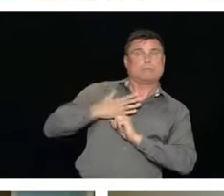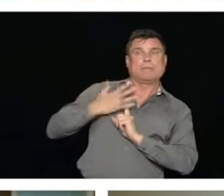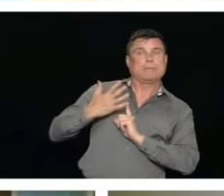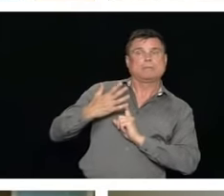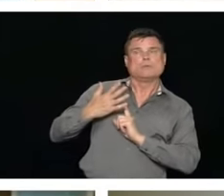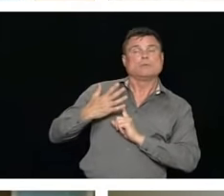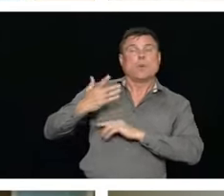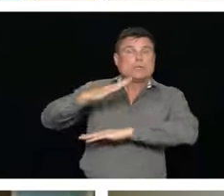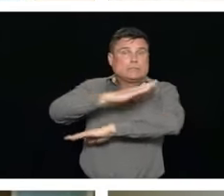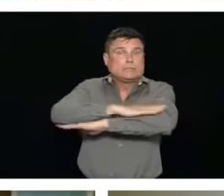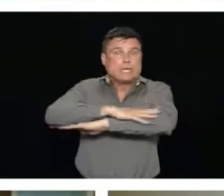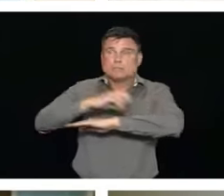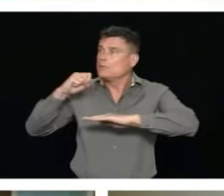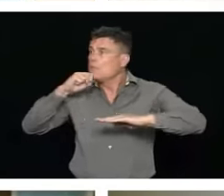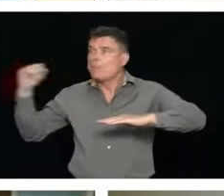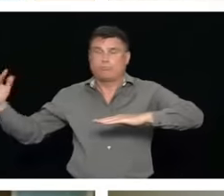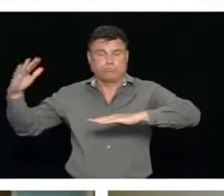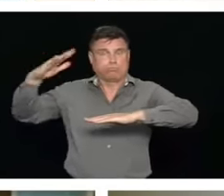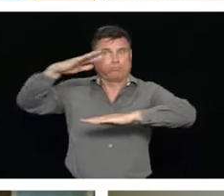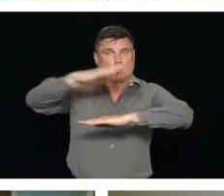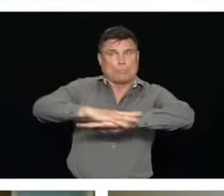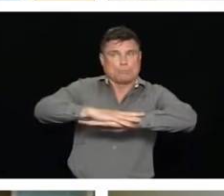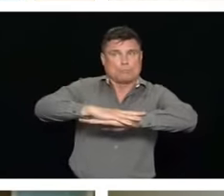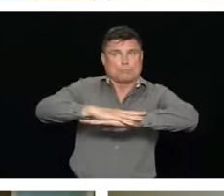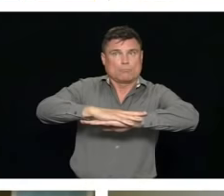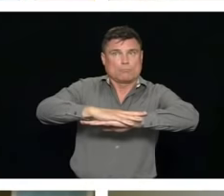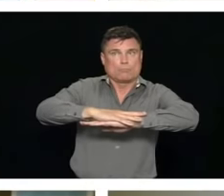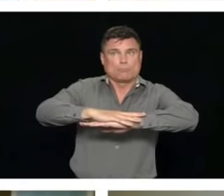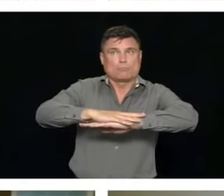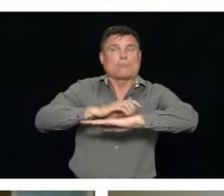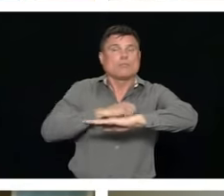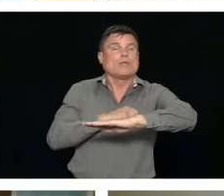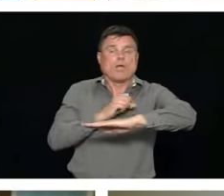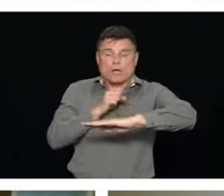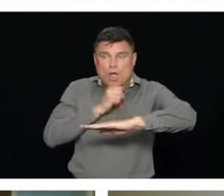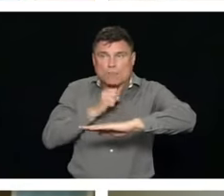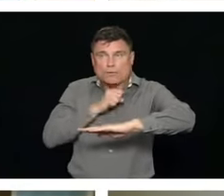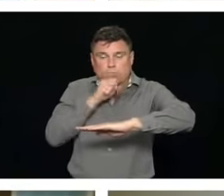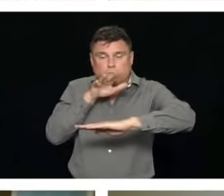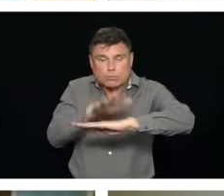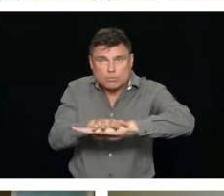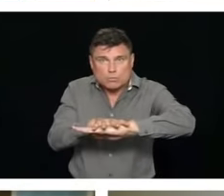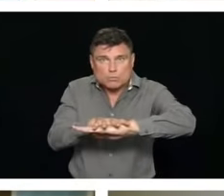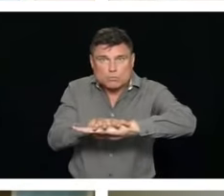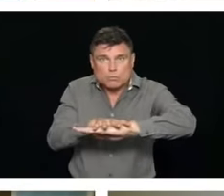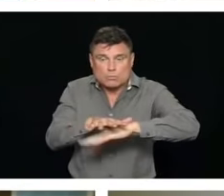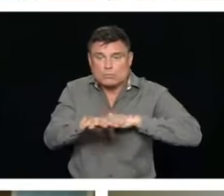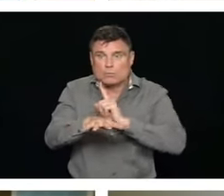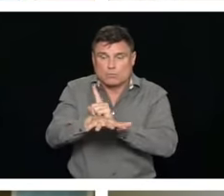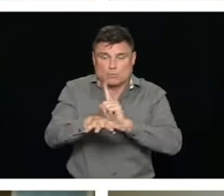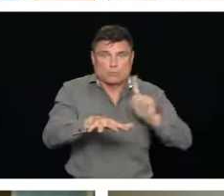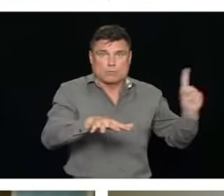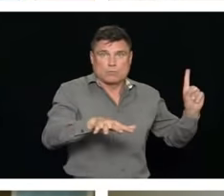in. But it's very much based on that. When we